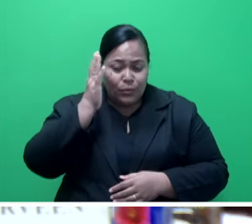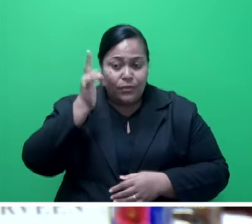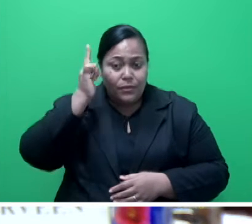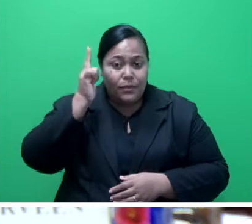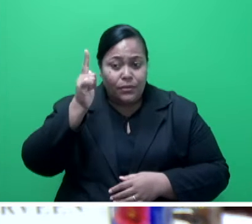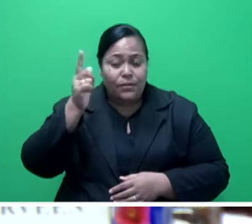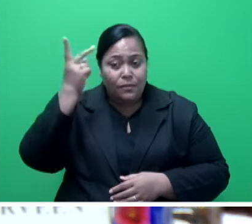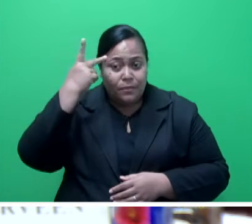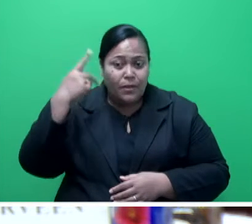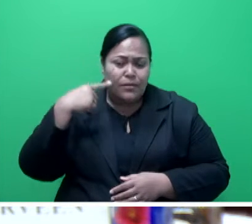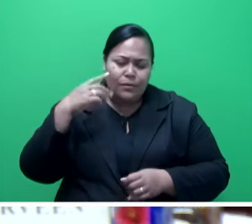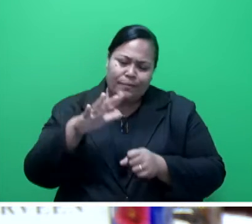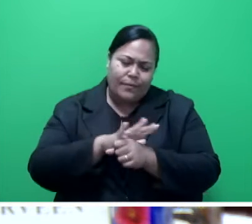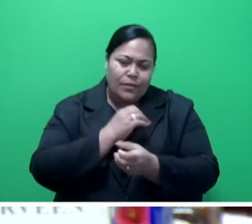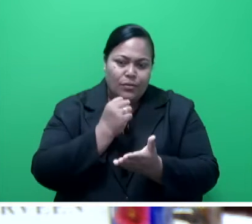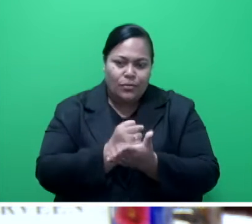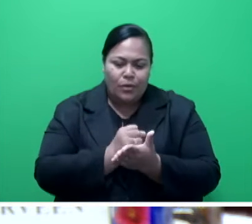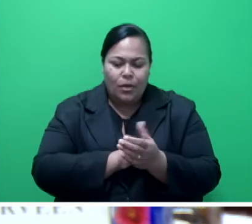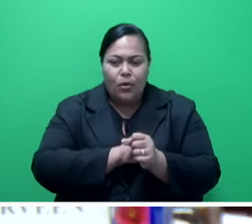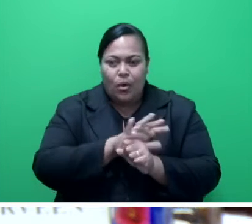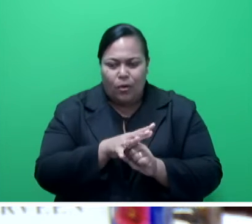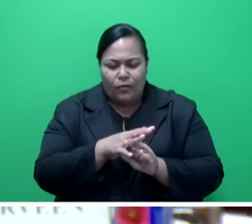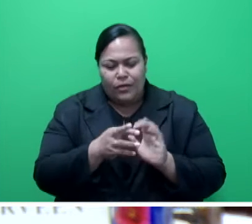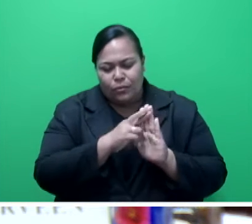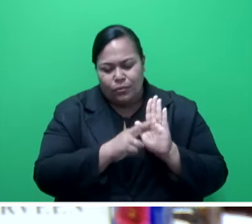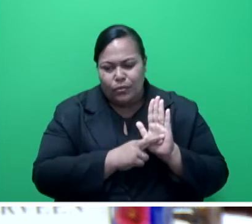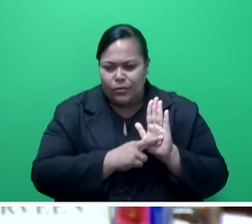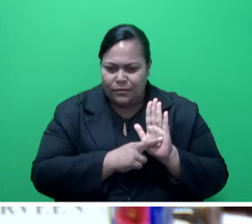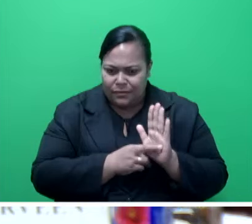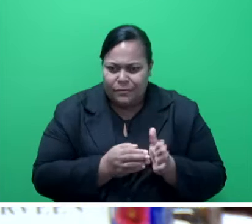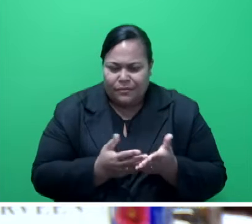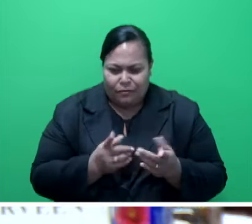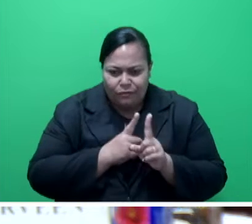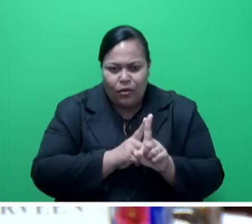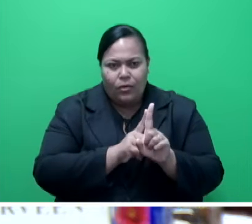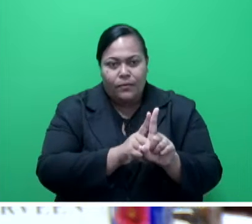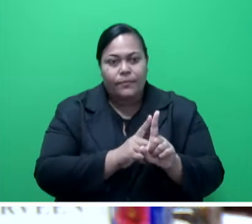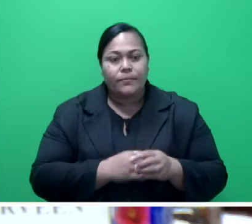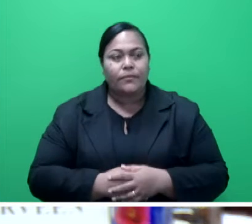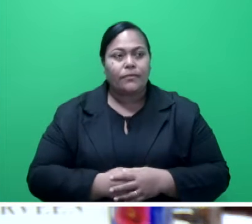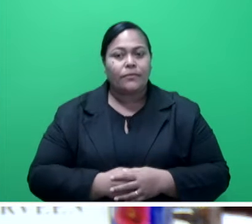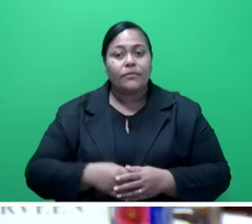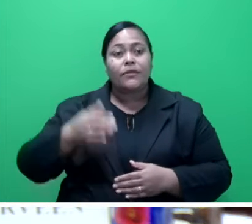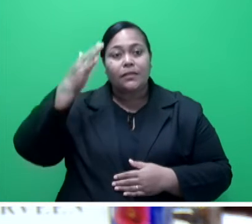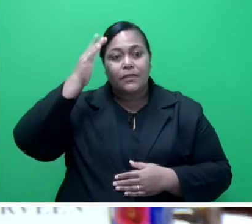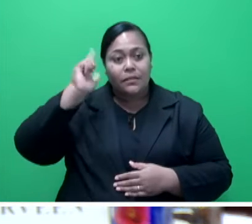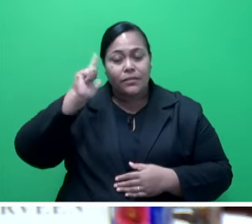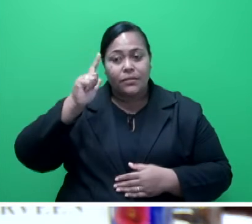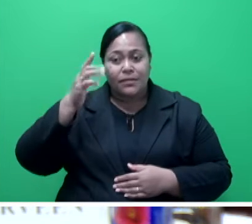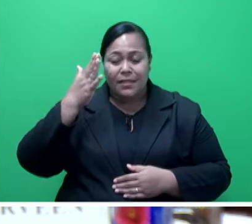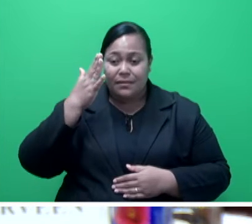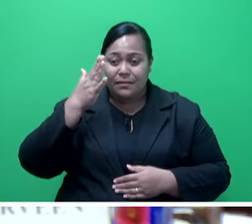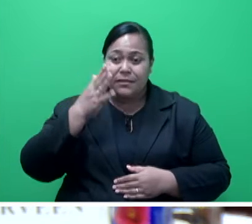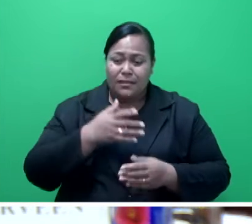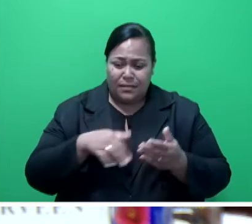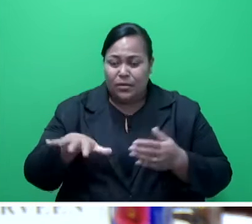ensure COVID-safe measures are implemented. Teachers and school heads underwent